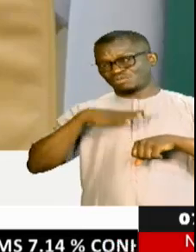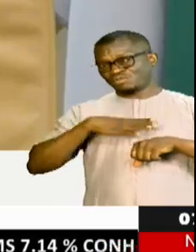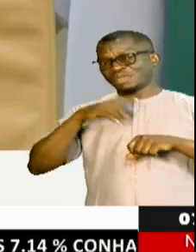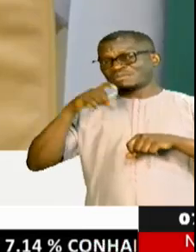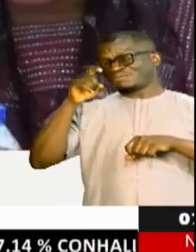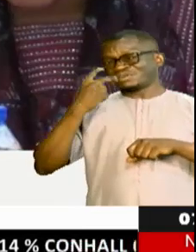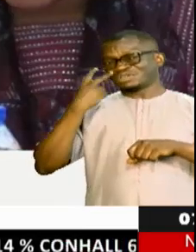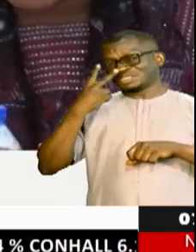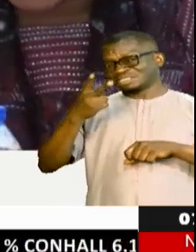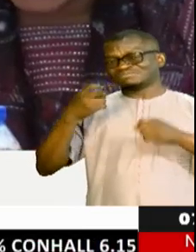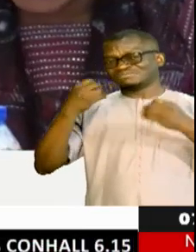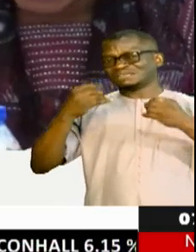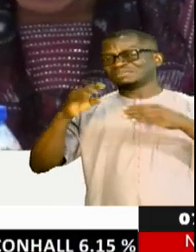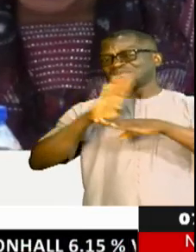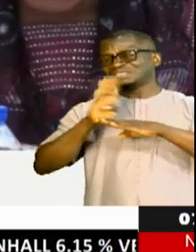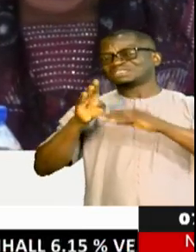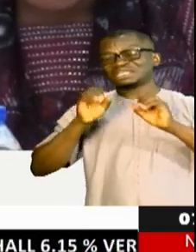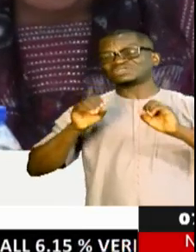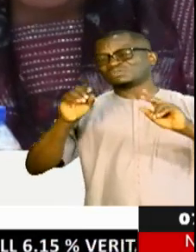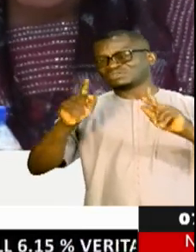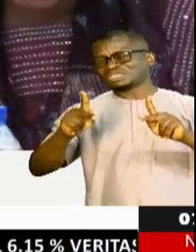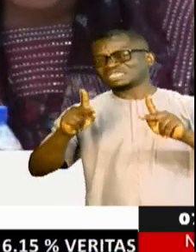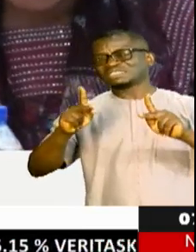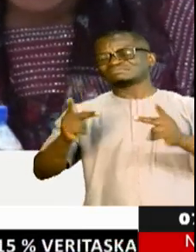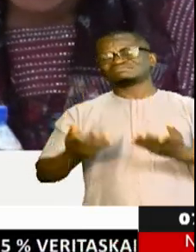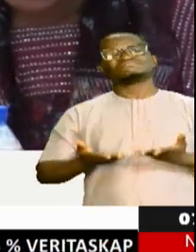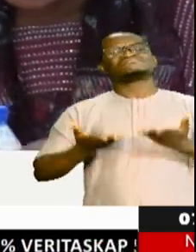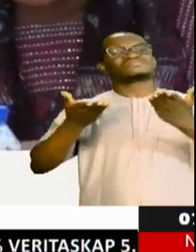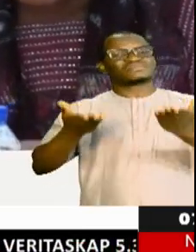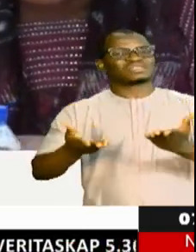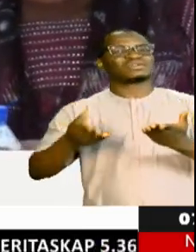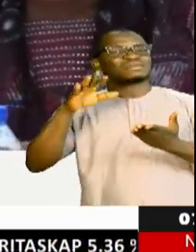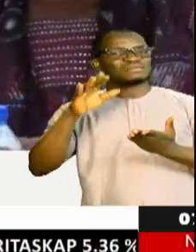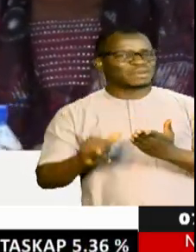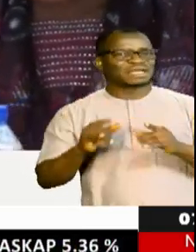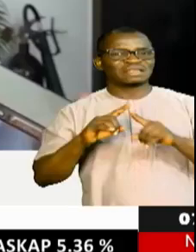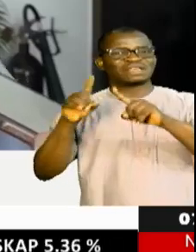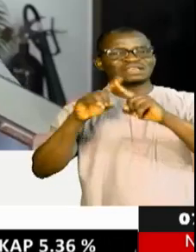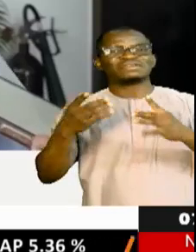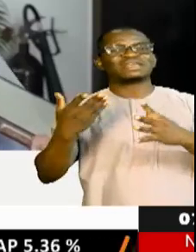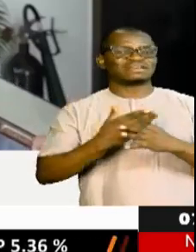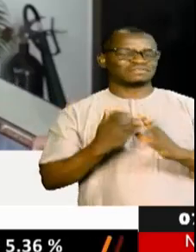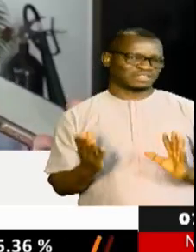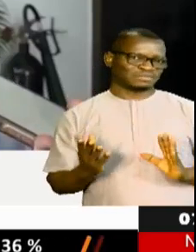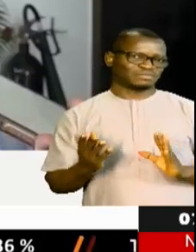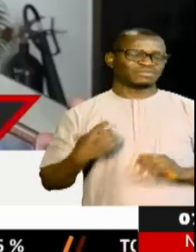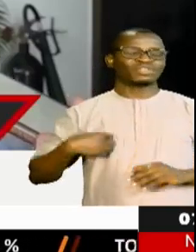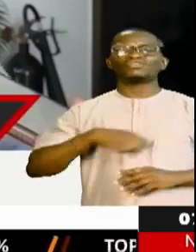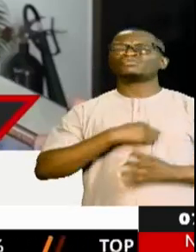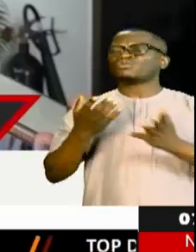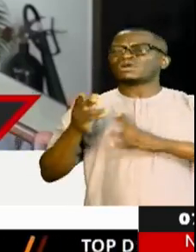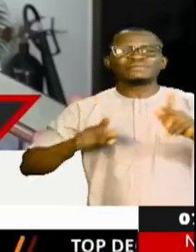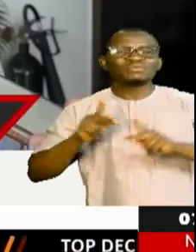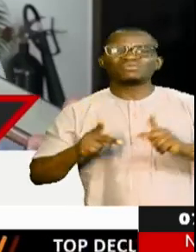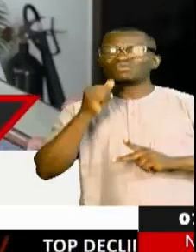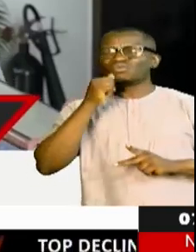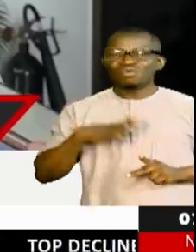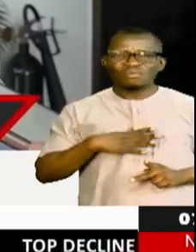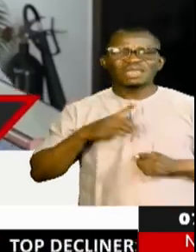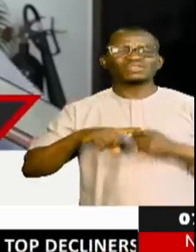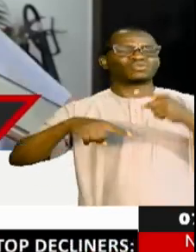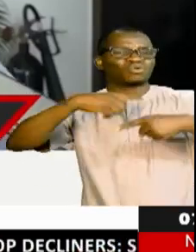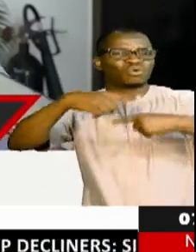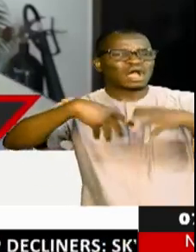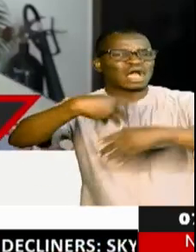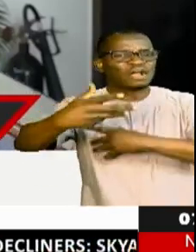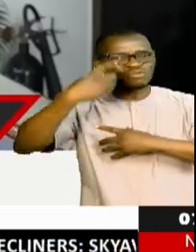seize numerous business opportunities offered by RHI interventions. We want people, women now, to go into business,